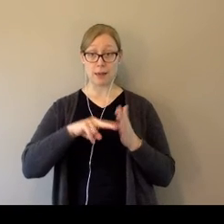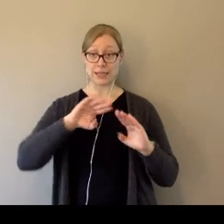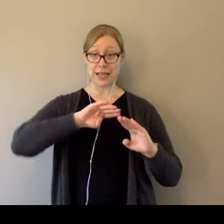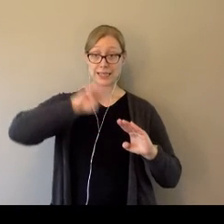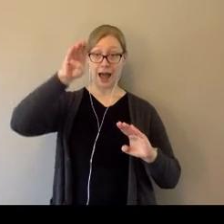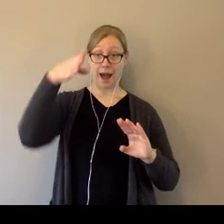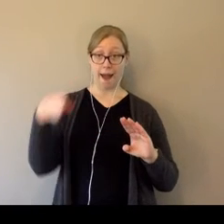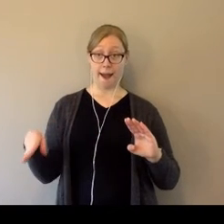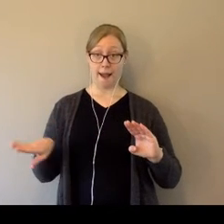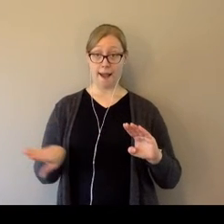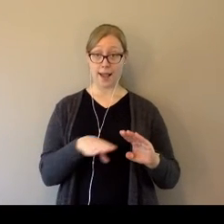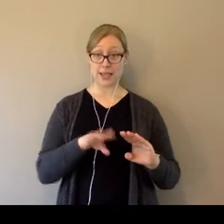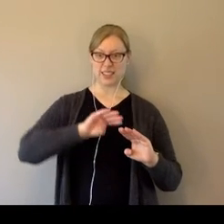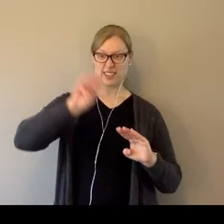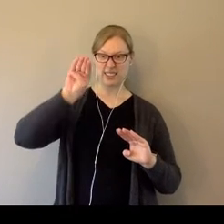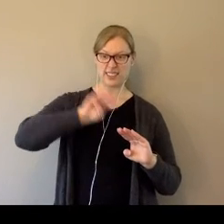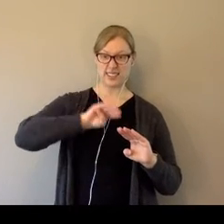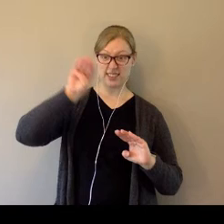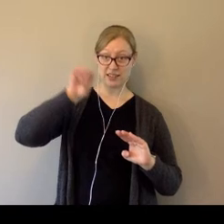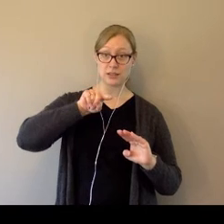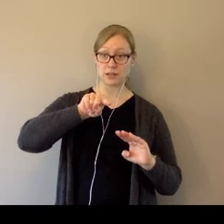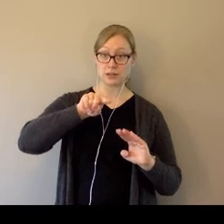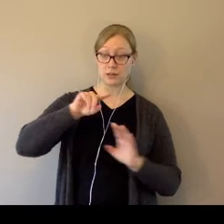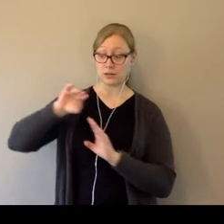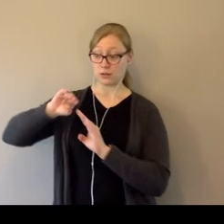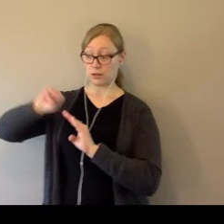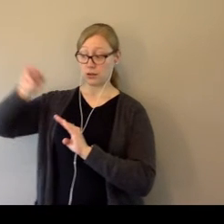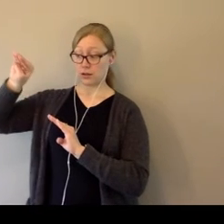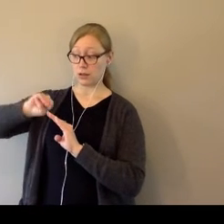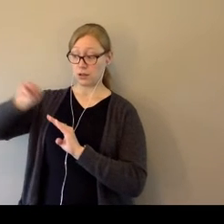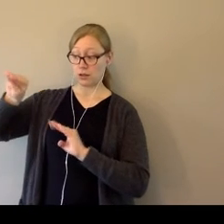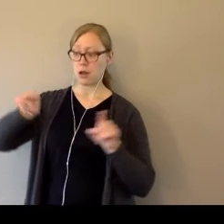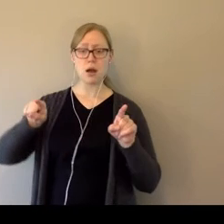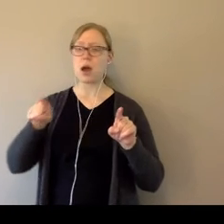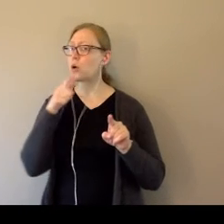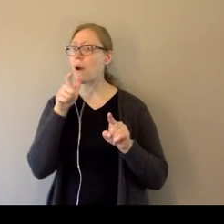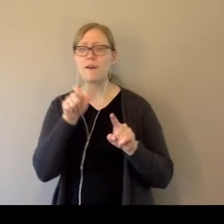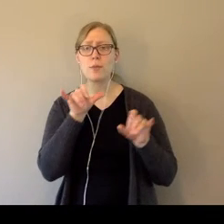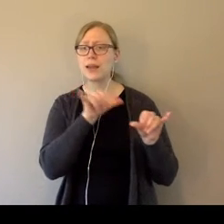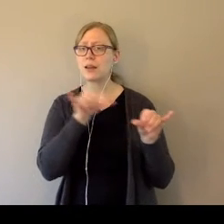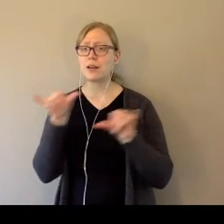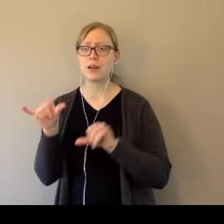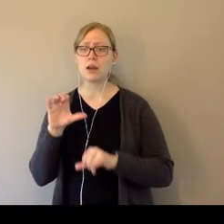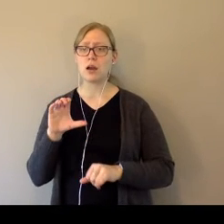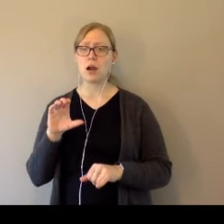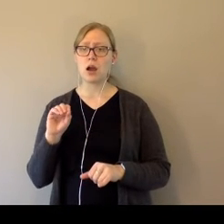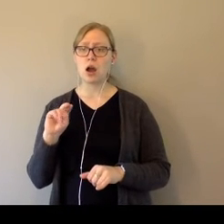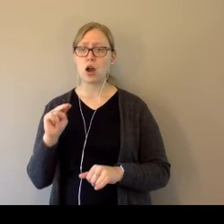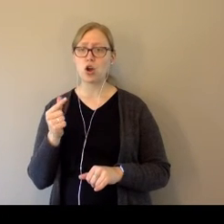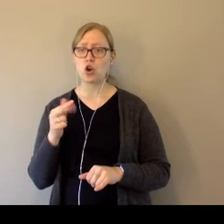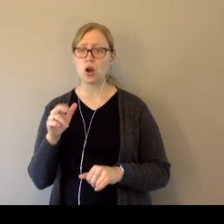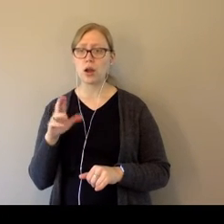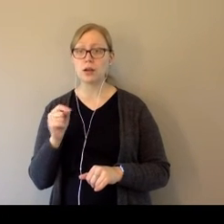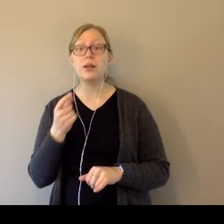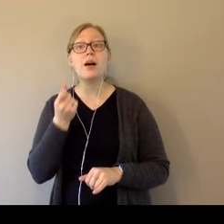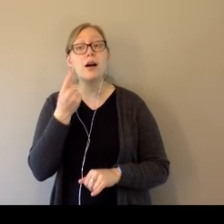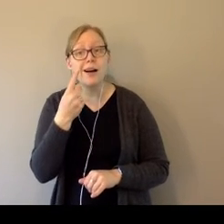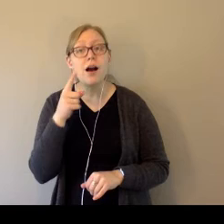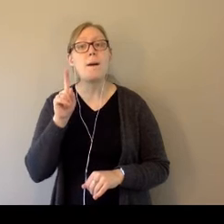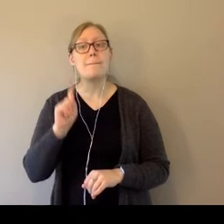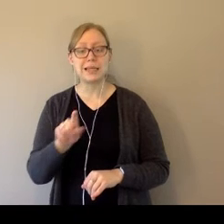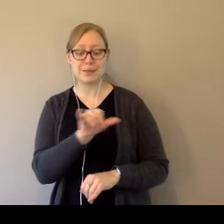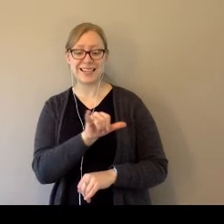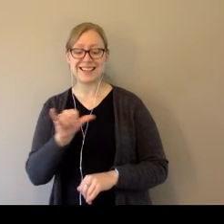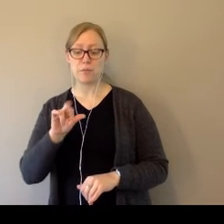the corresponding sides, do not have to be congruent. They just have to be proportional. They have to be in the same ratio to each